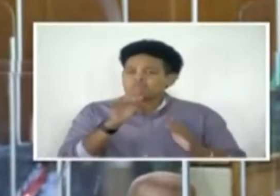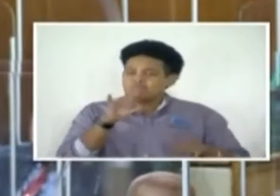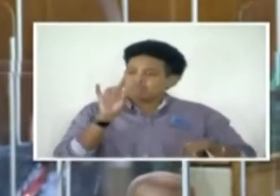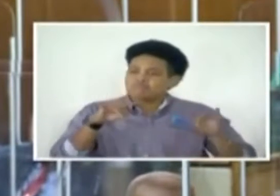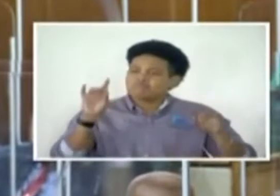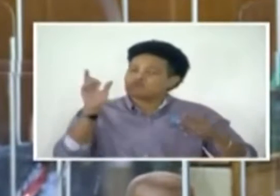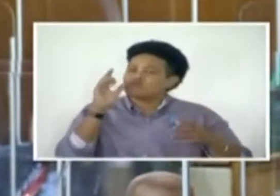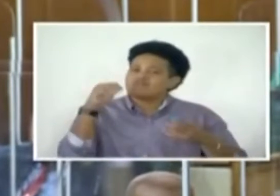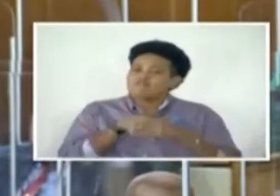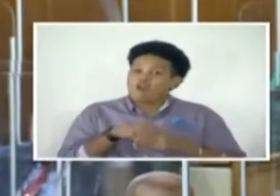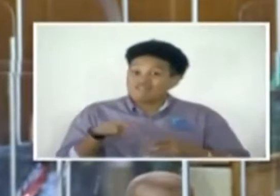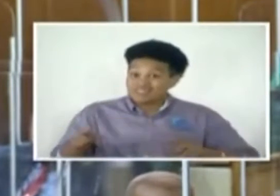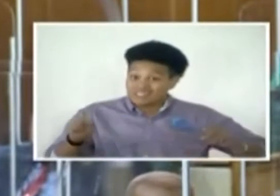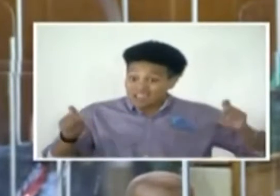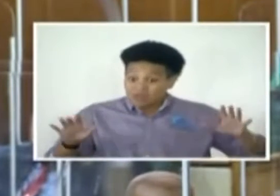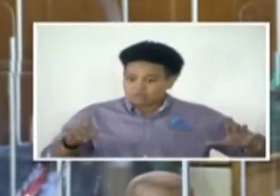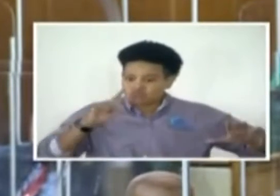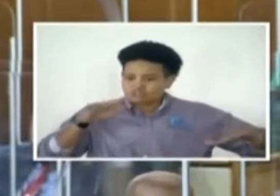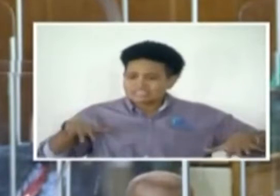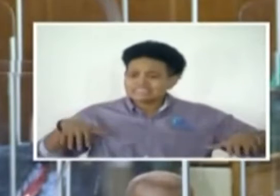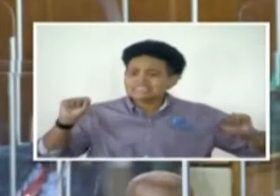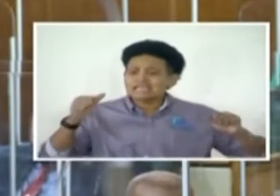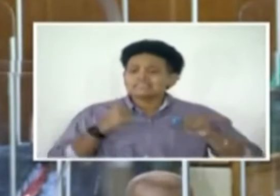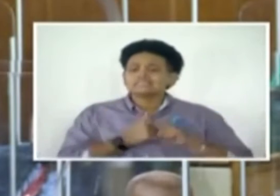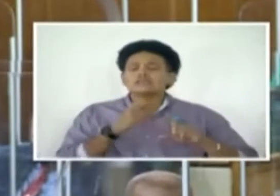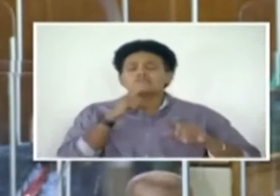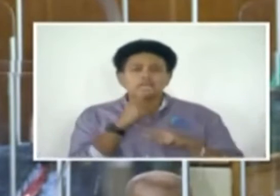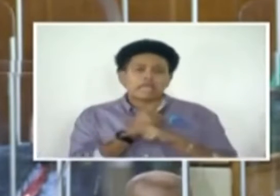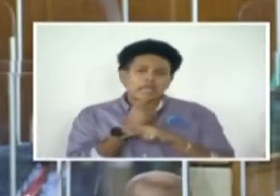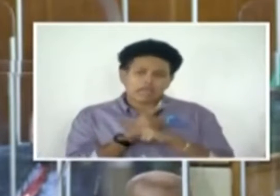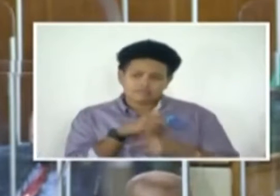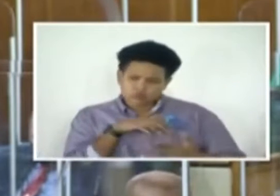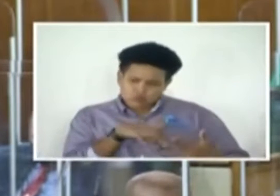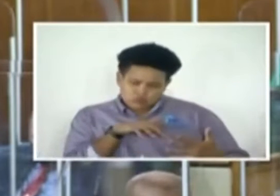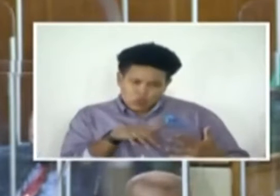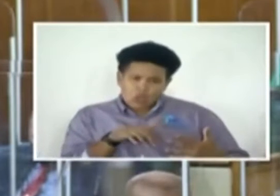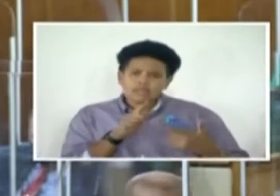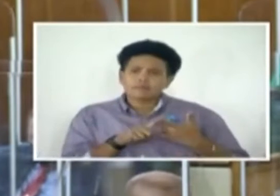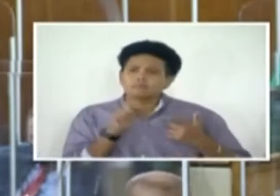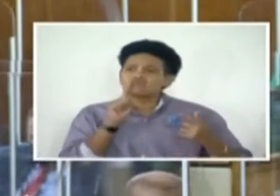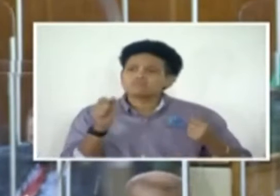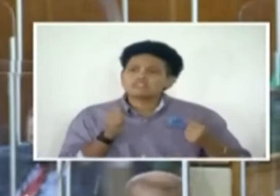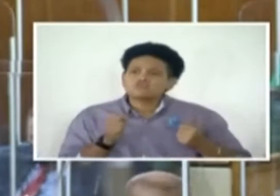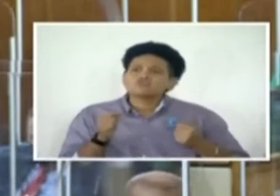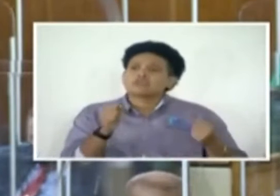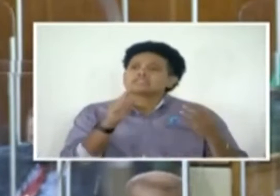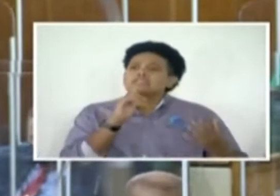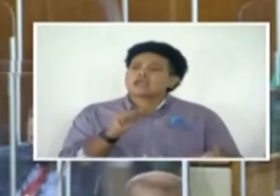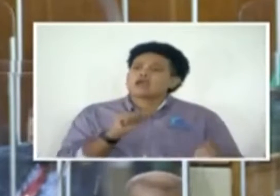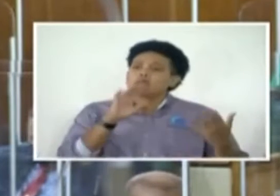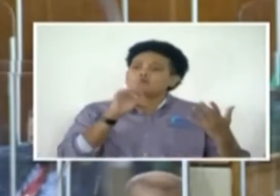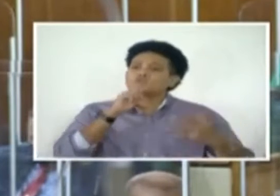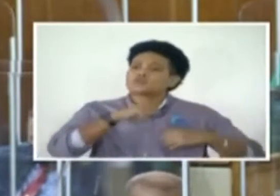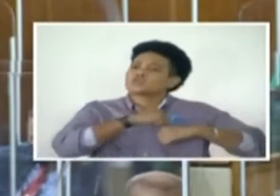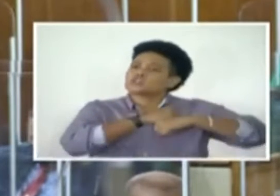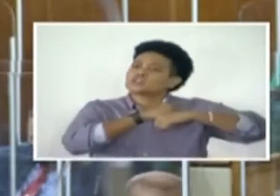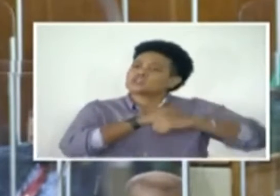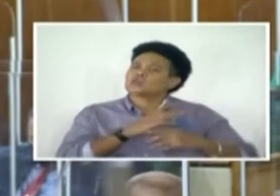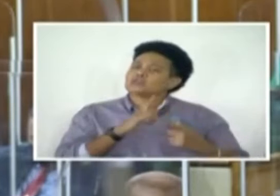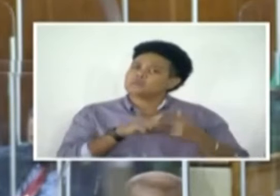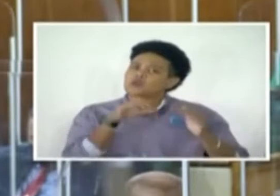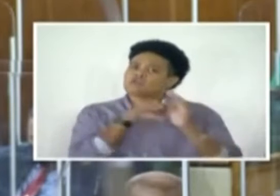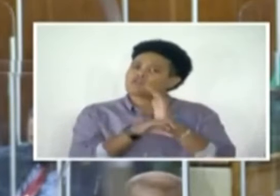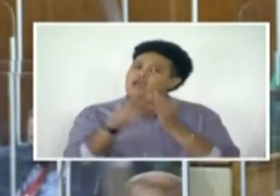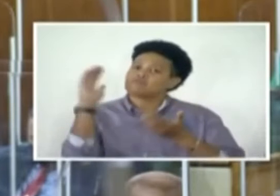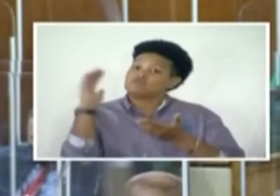this administration has taken a carefully studied and strategic approach to security and crime